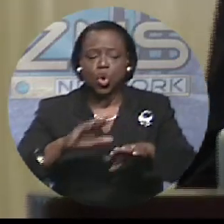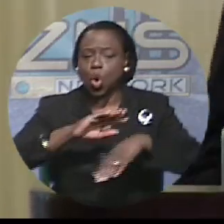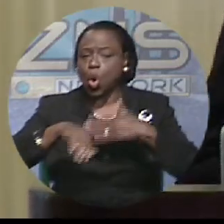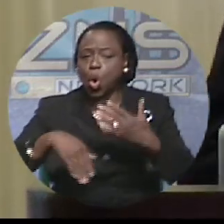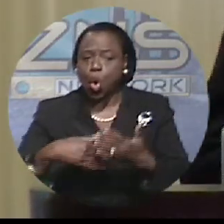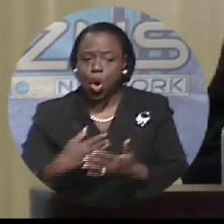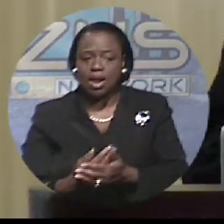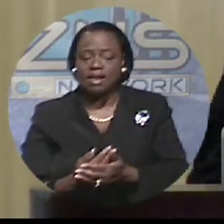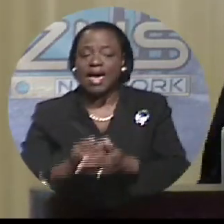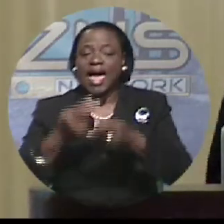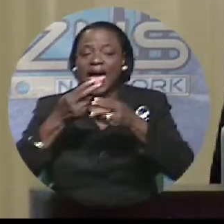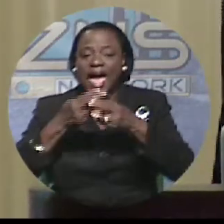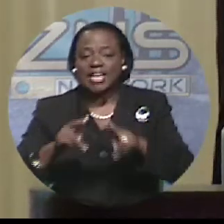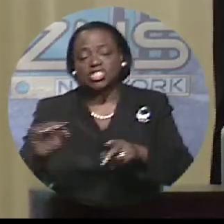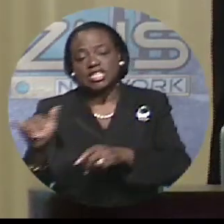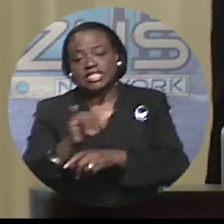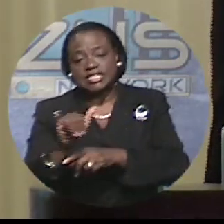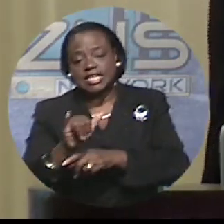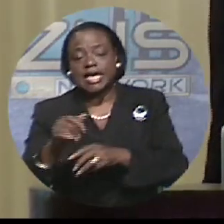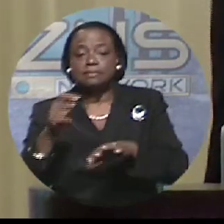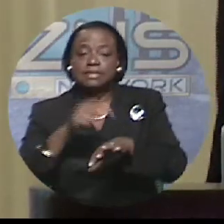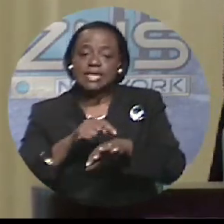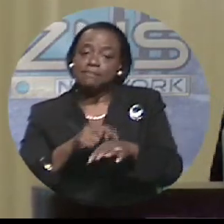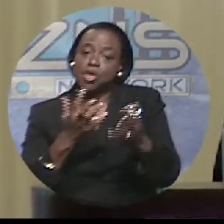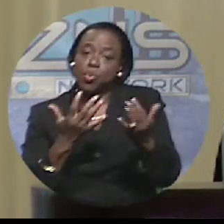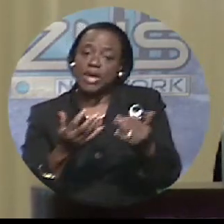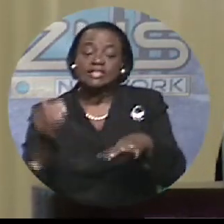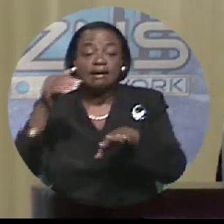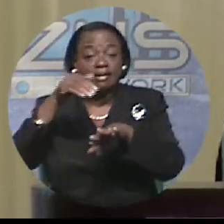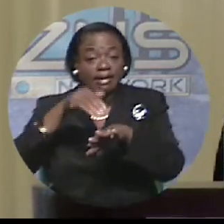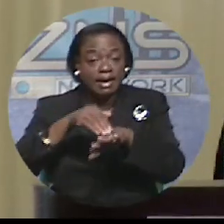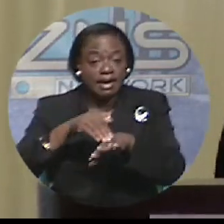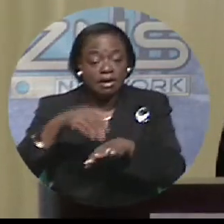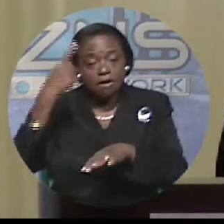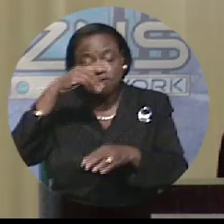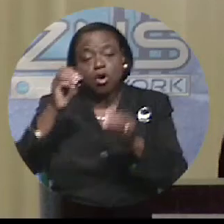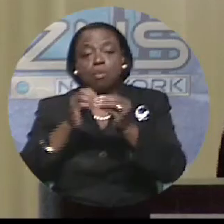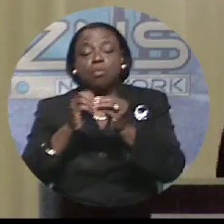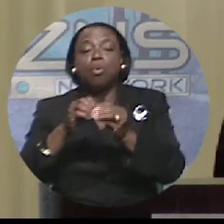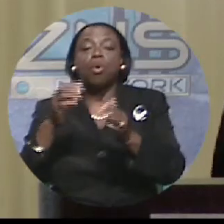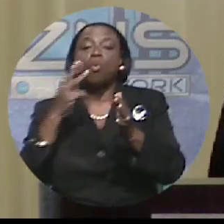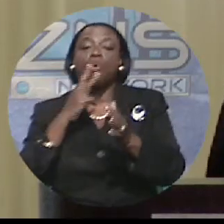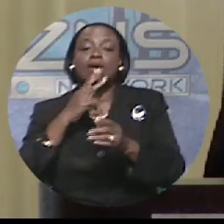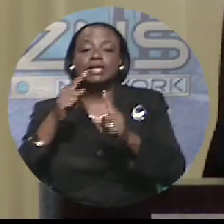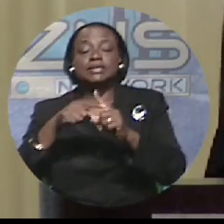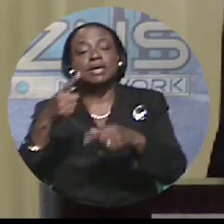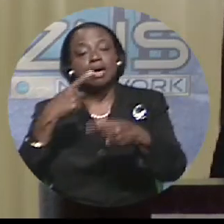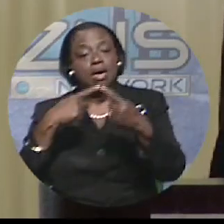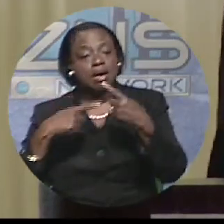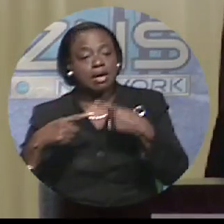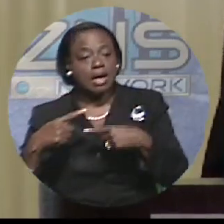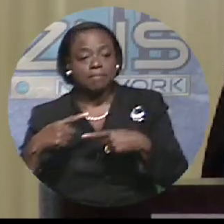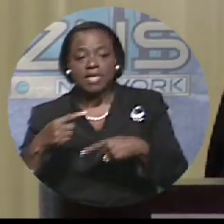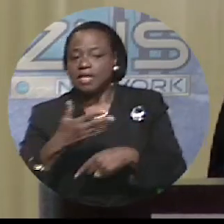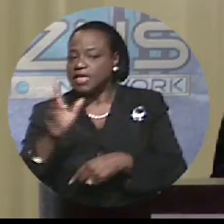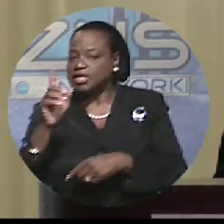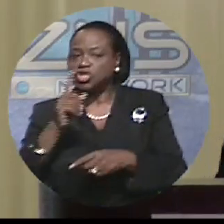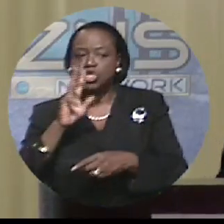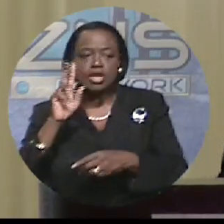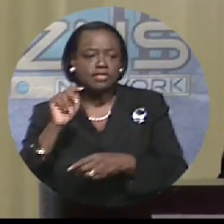wait again for some other water to come by, so there is no one